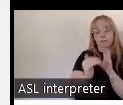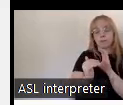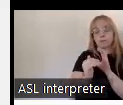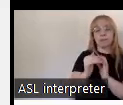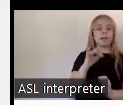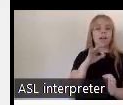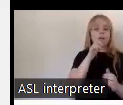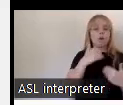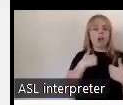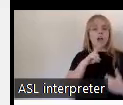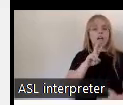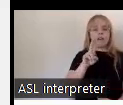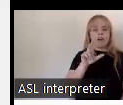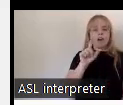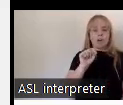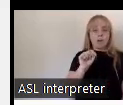have a vault,